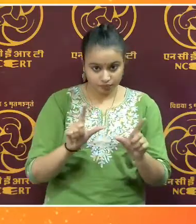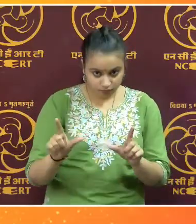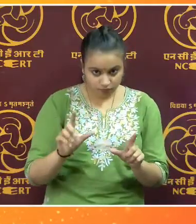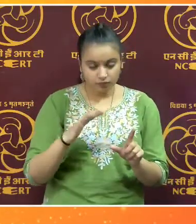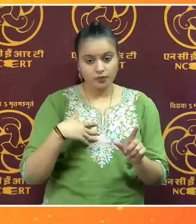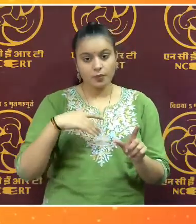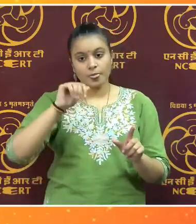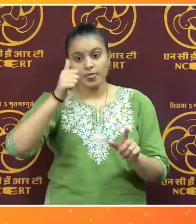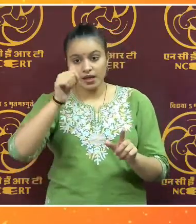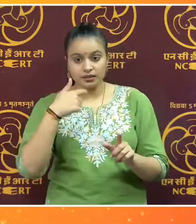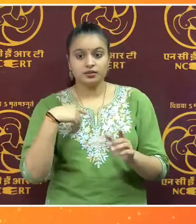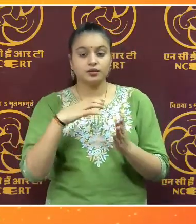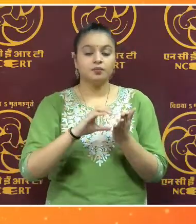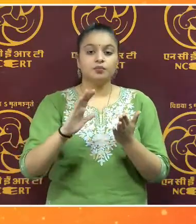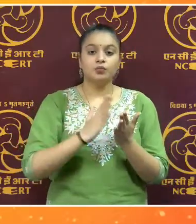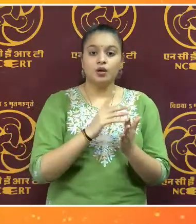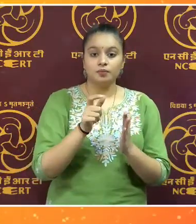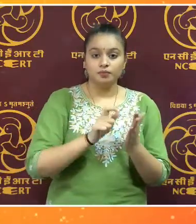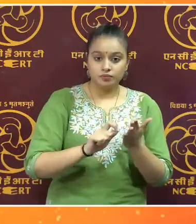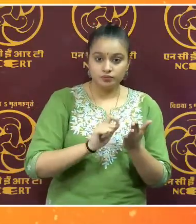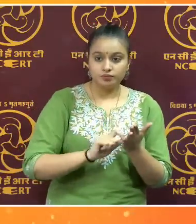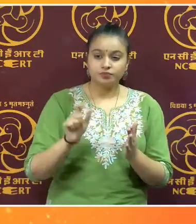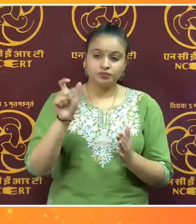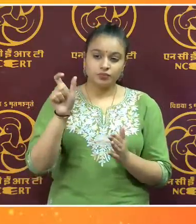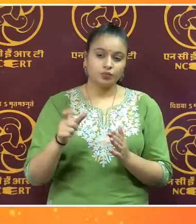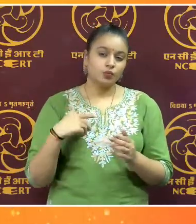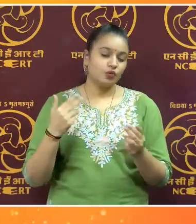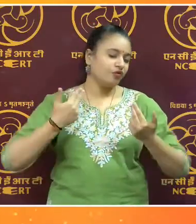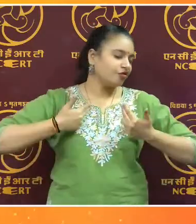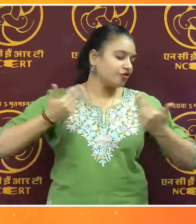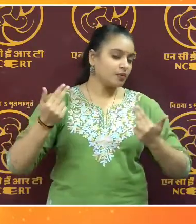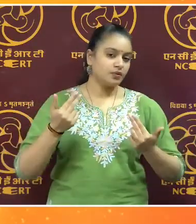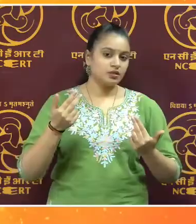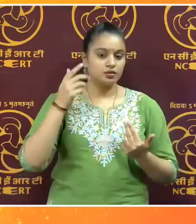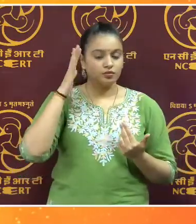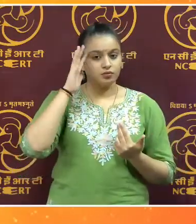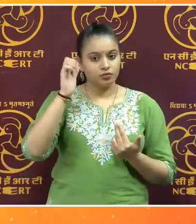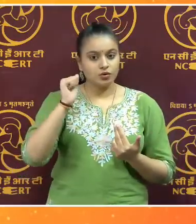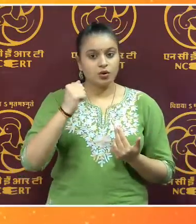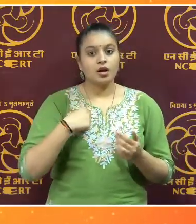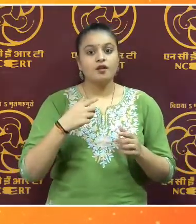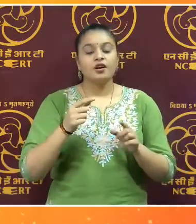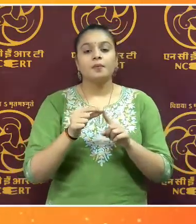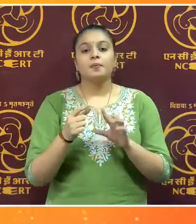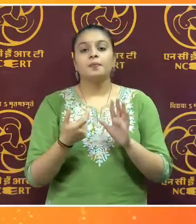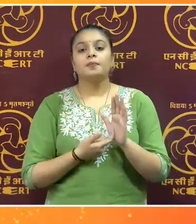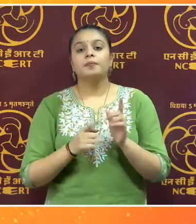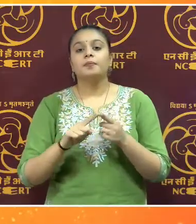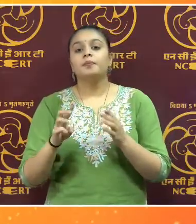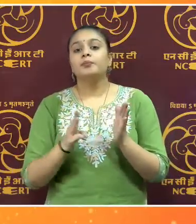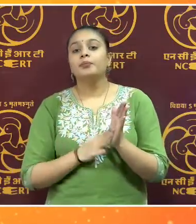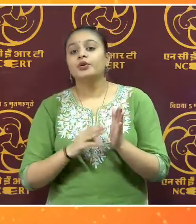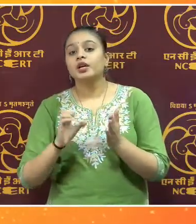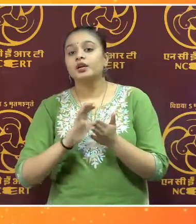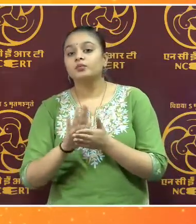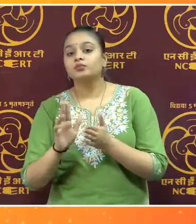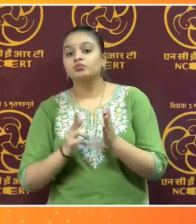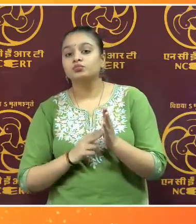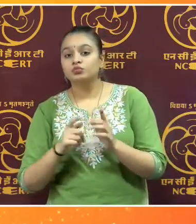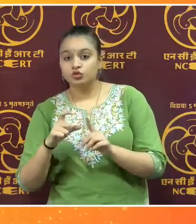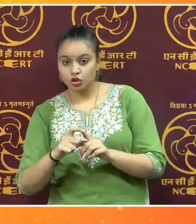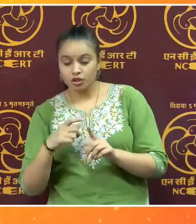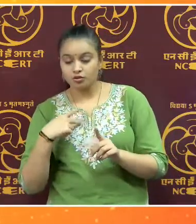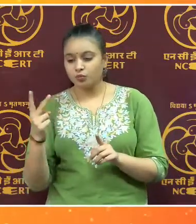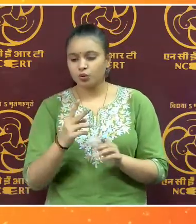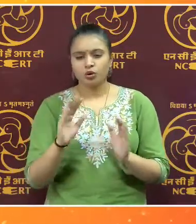to Hindi poets, I remember one great name, and his name is Munshi Premchand. Absolutely. But I'll not compare Ruskin Bond to